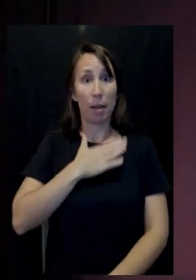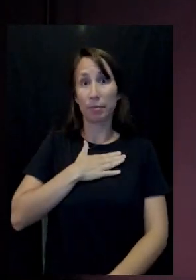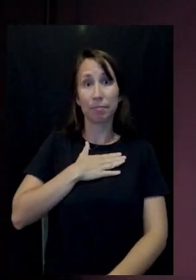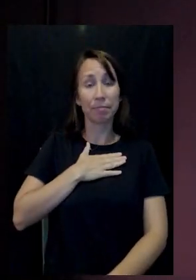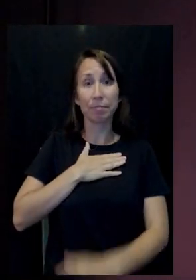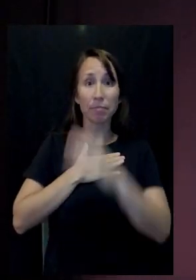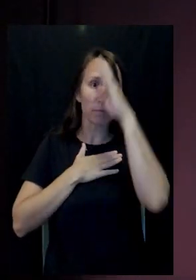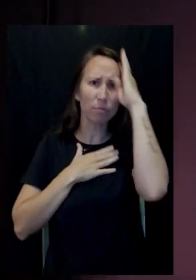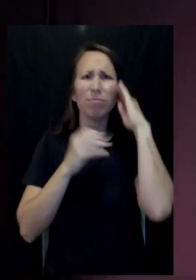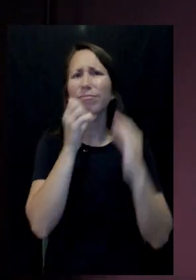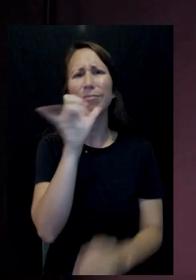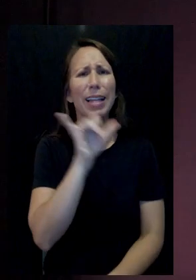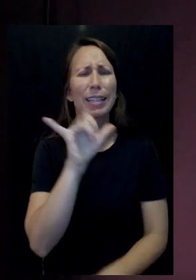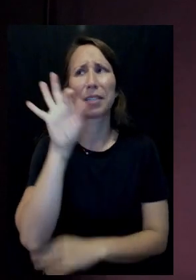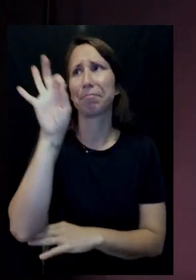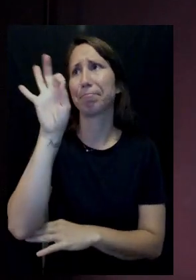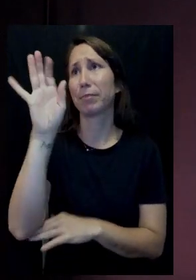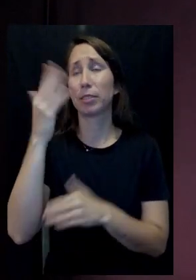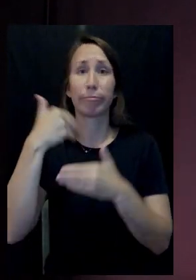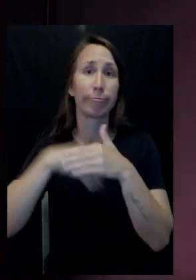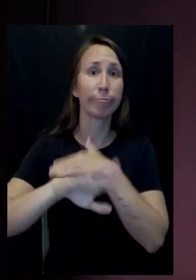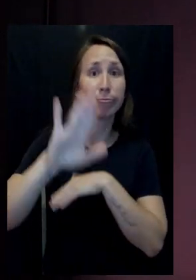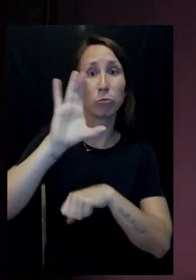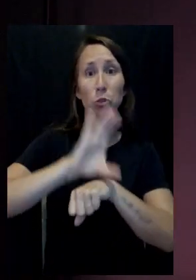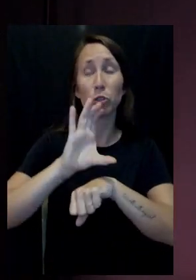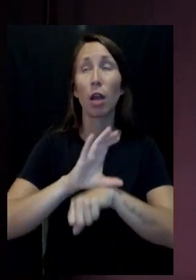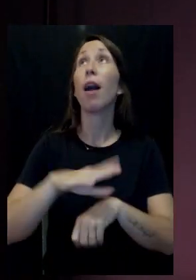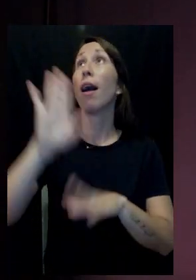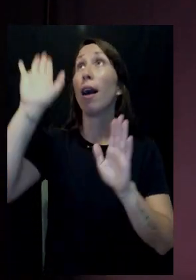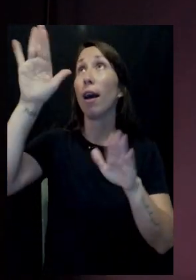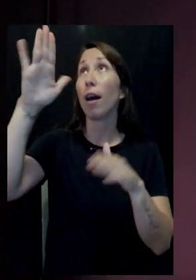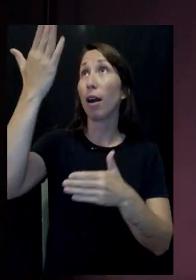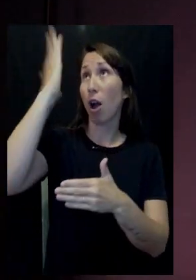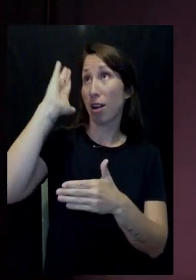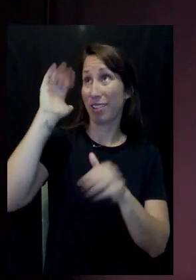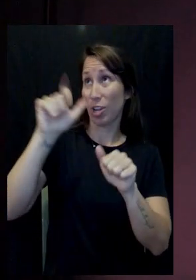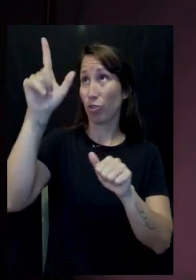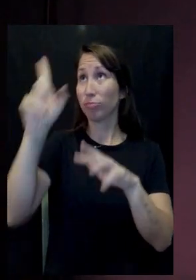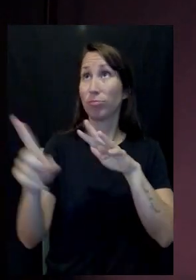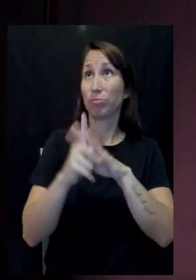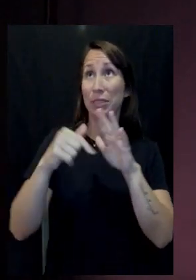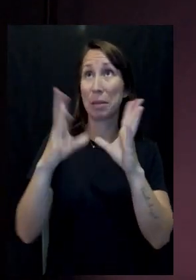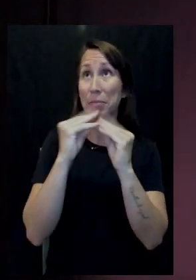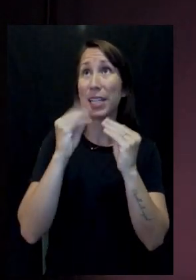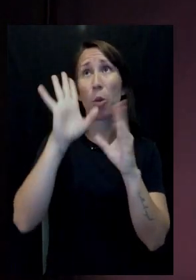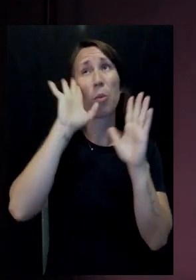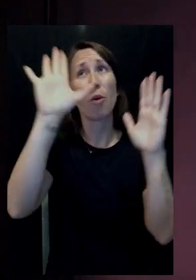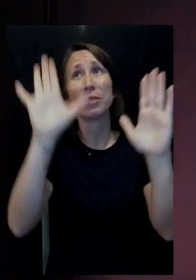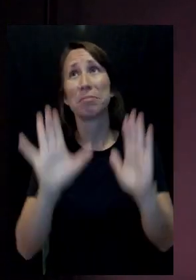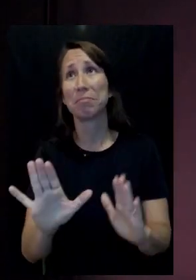It's not like some preacher walked into a church one day and said, "Hey, God, can you show up in this meeting? That would be awesome."